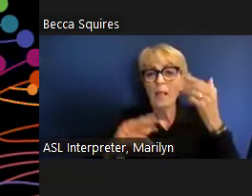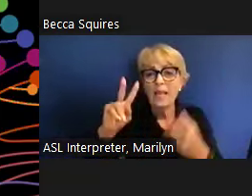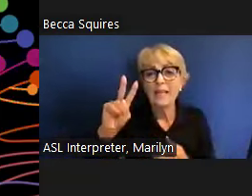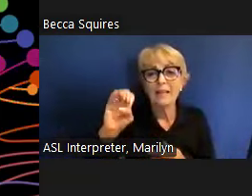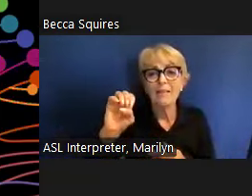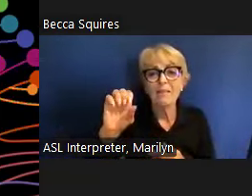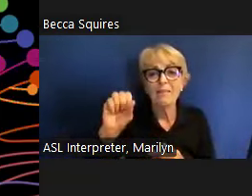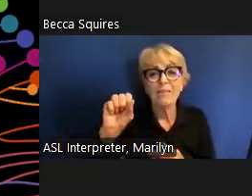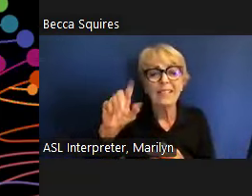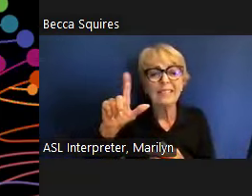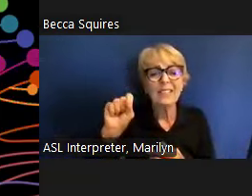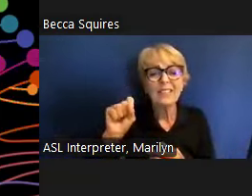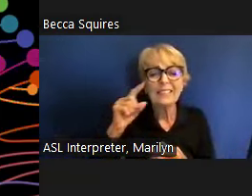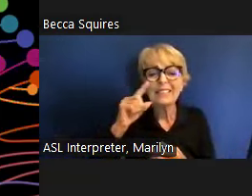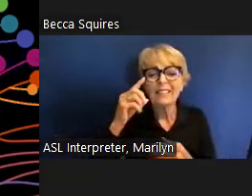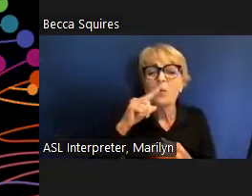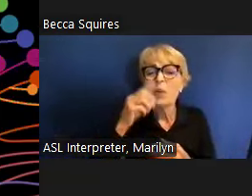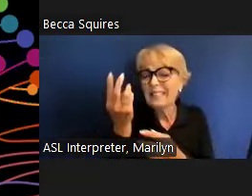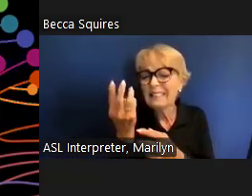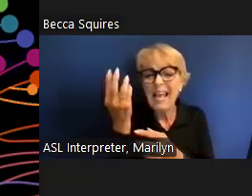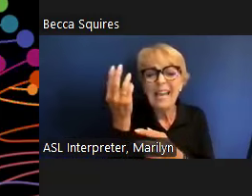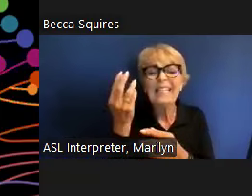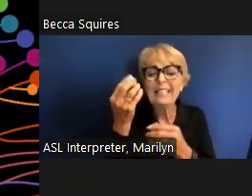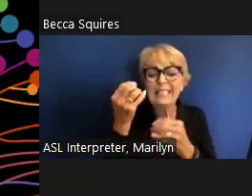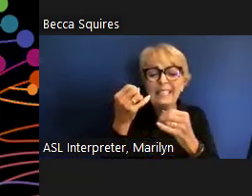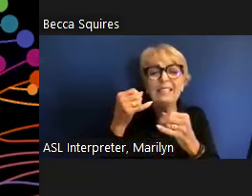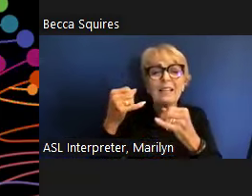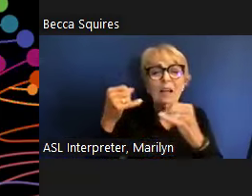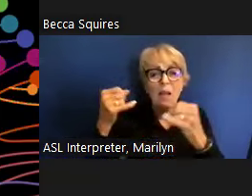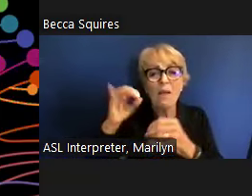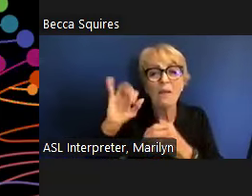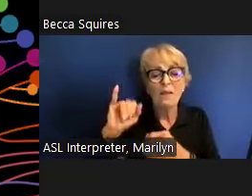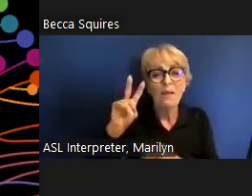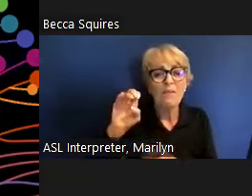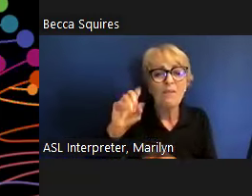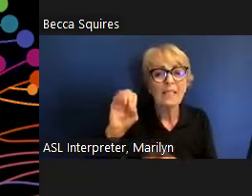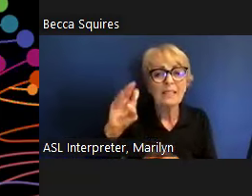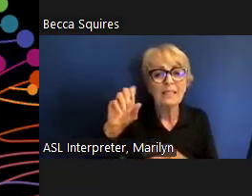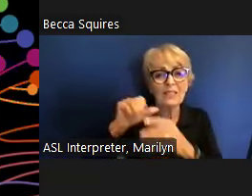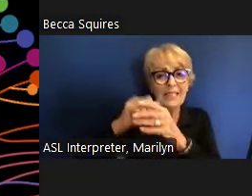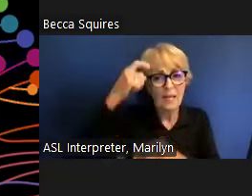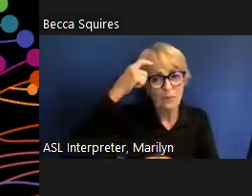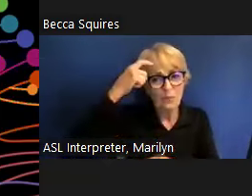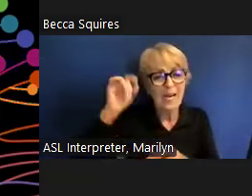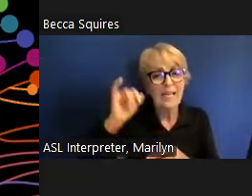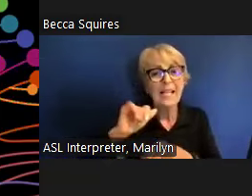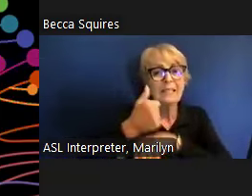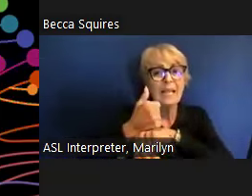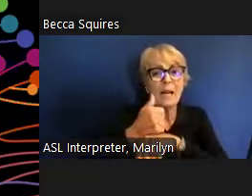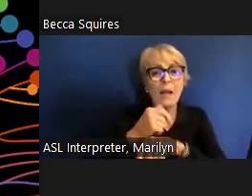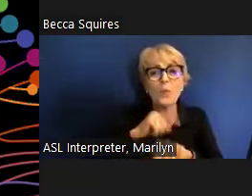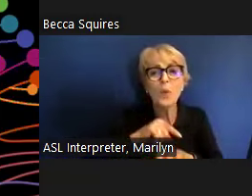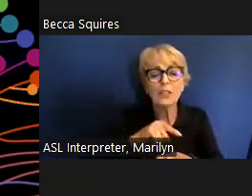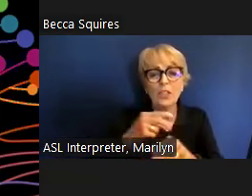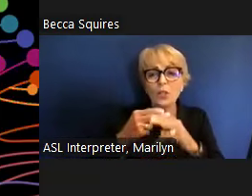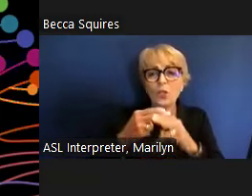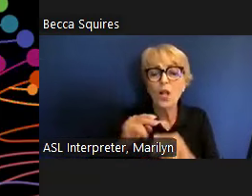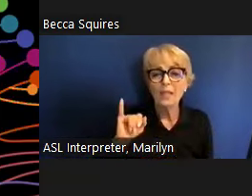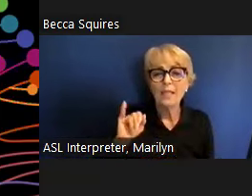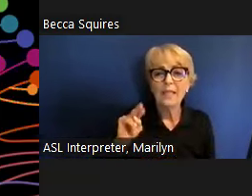the very tiny blood vessels, into the brain. And that set up a reaction in the brain called